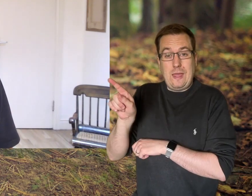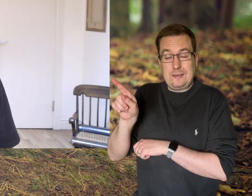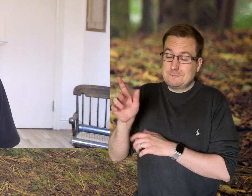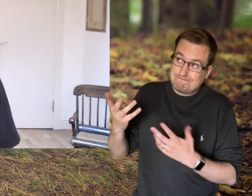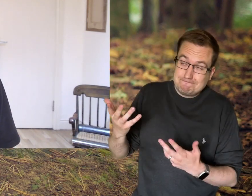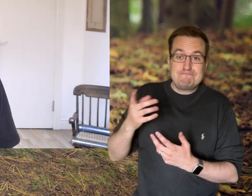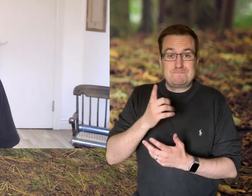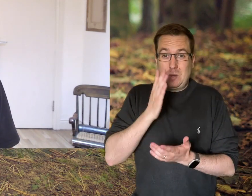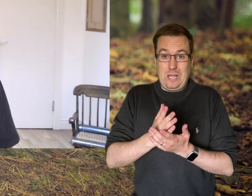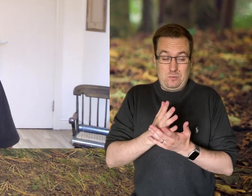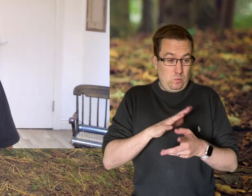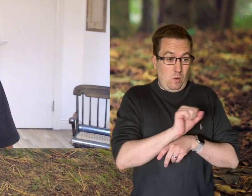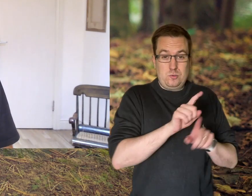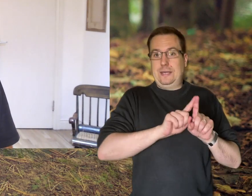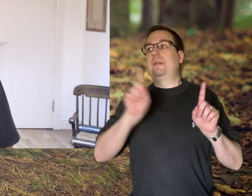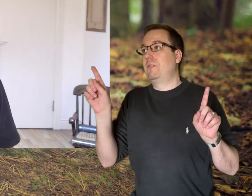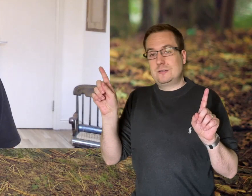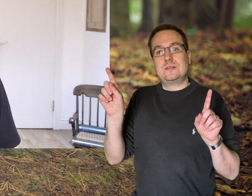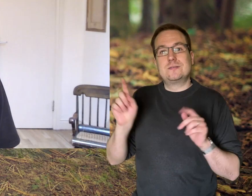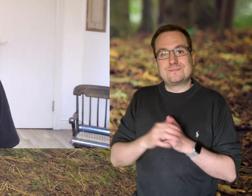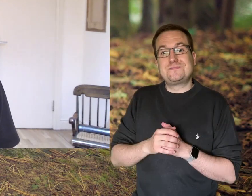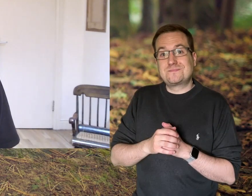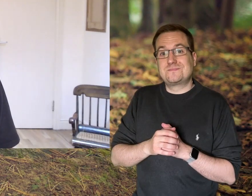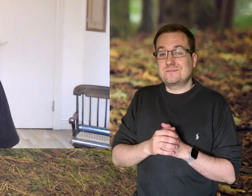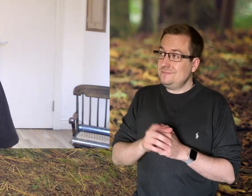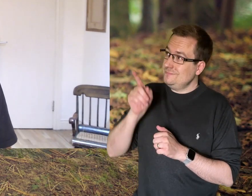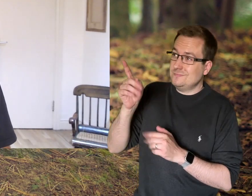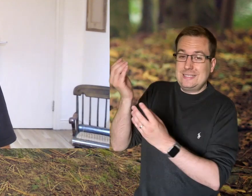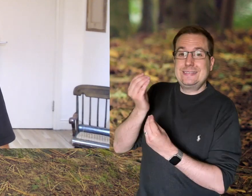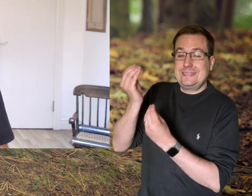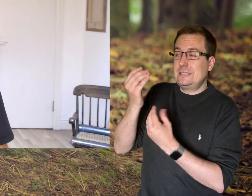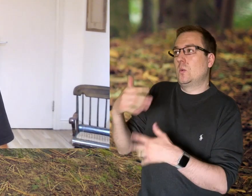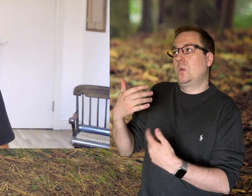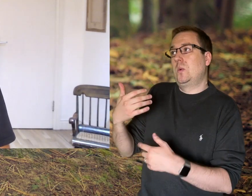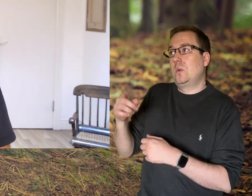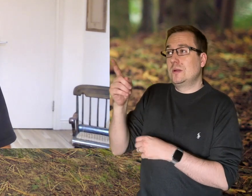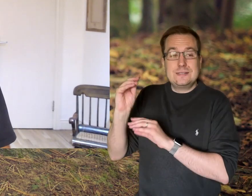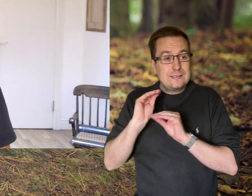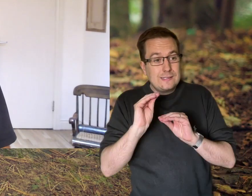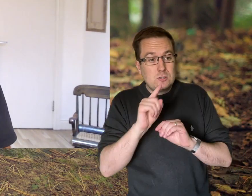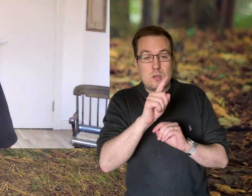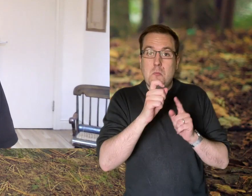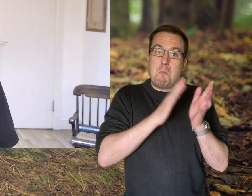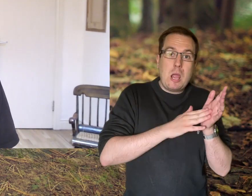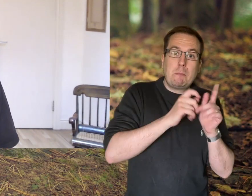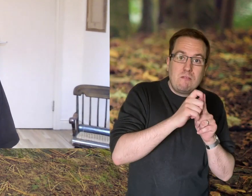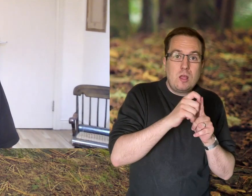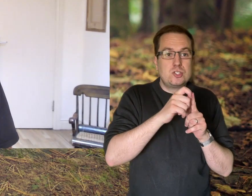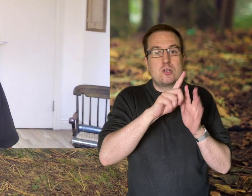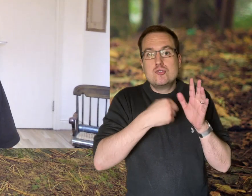that's countercultural. Jesus' teaching inspires people like Mike Pilavachi, John Stott, Mother